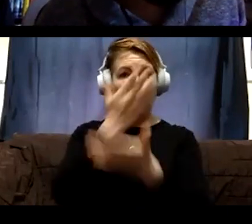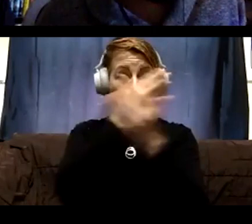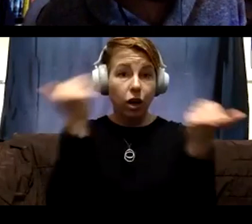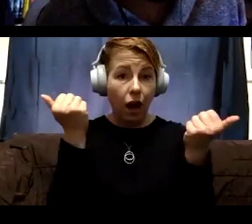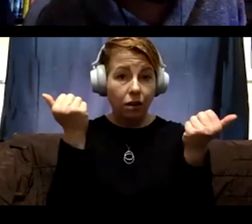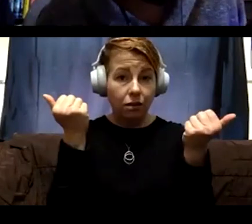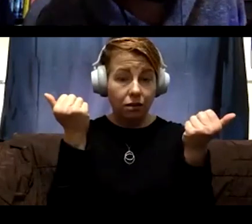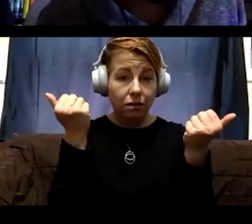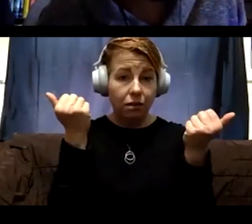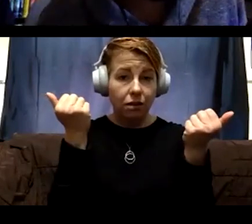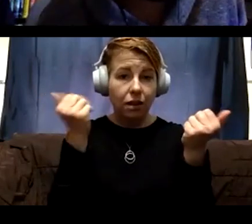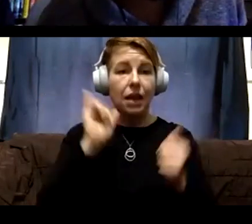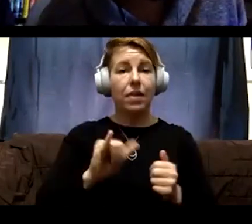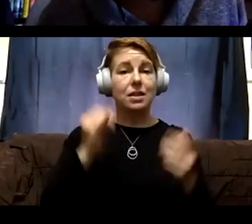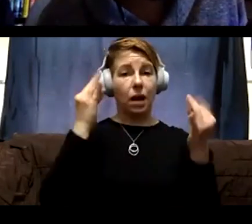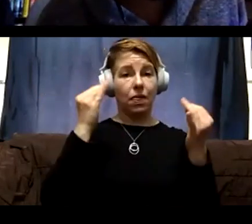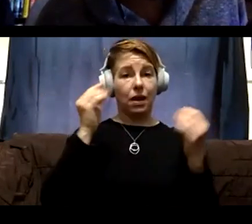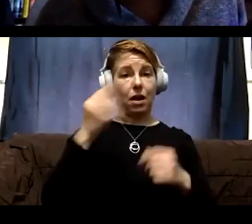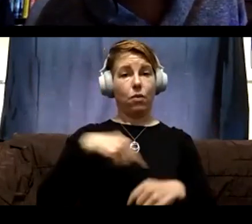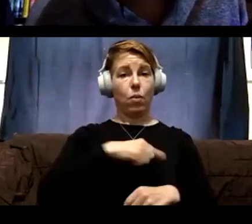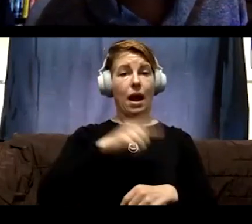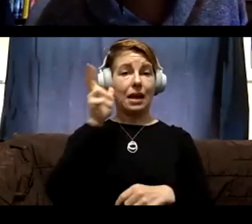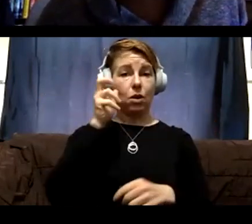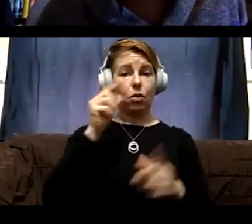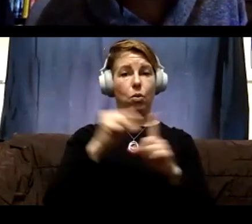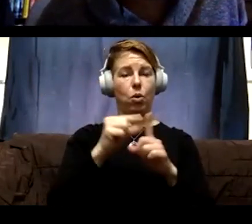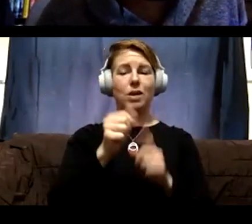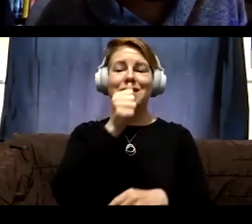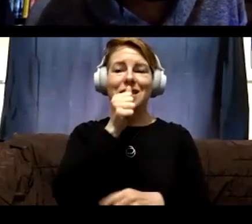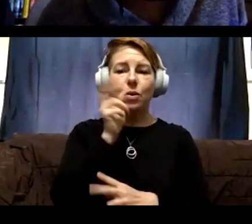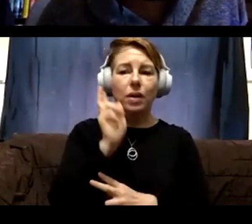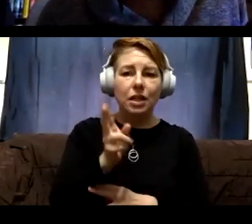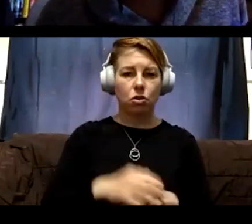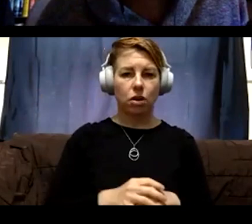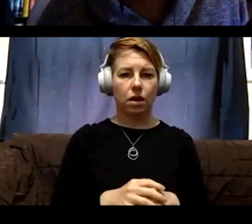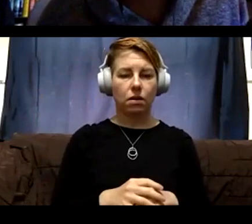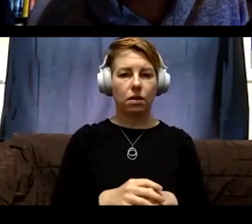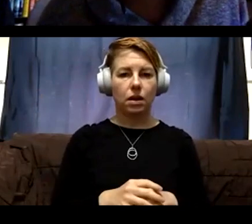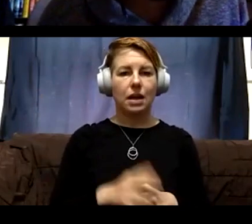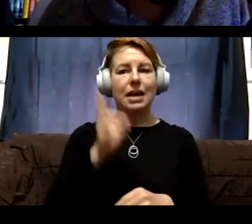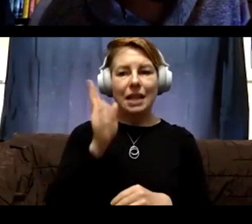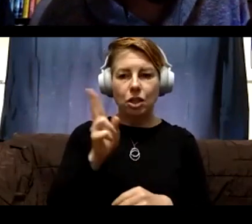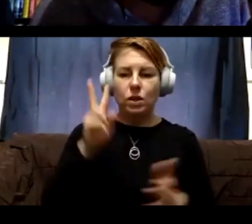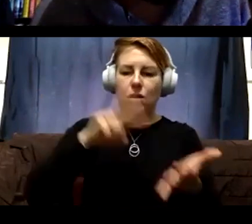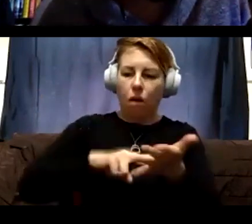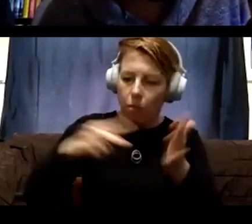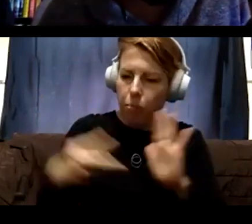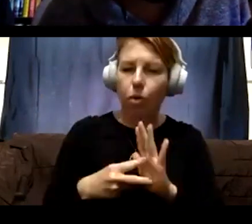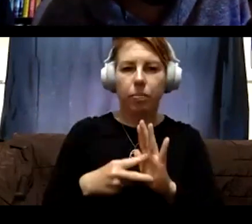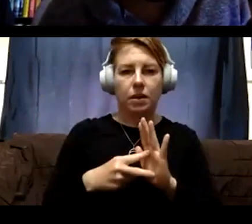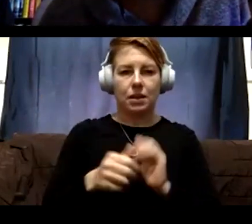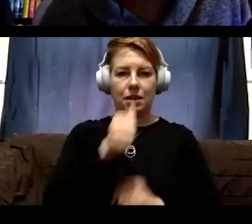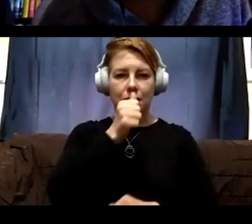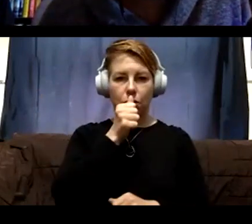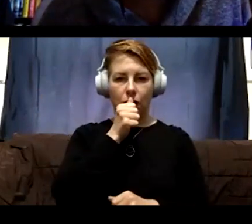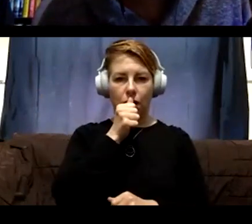of when I hear the word secret histories. Histories kept intentionally secret, and histories that were quietly allowed to fade